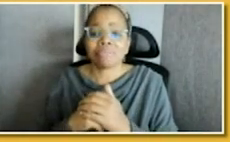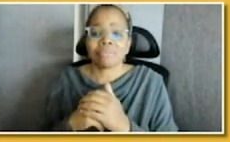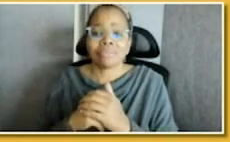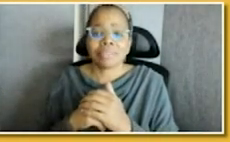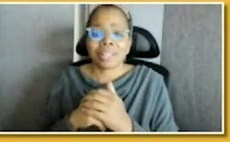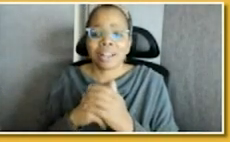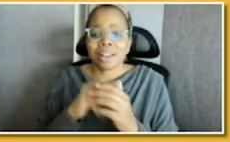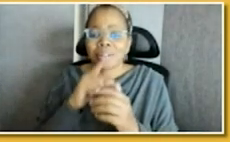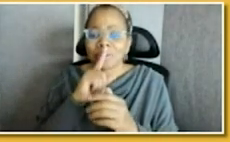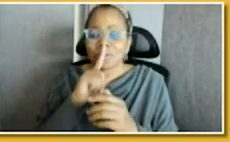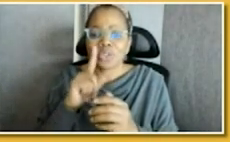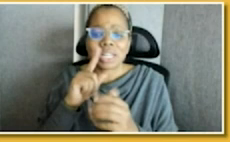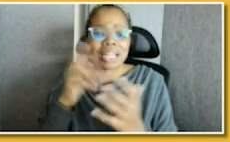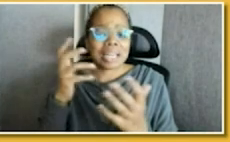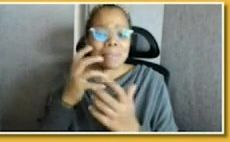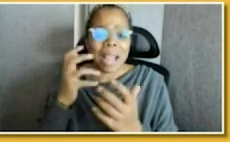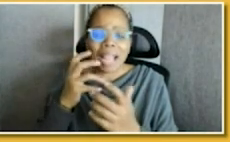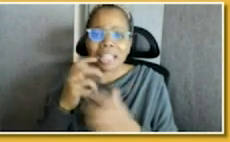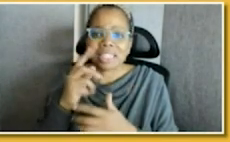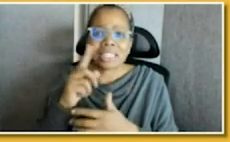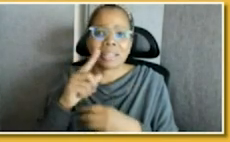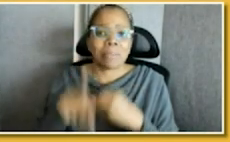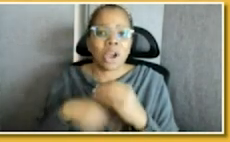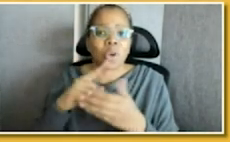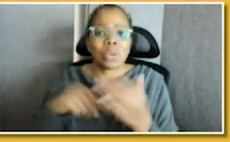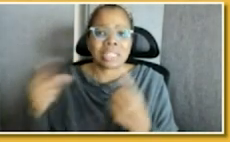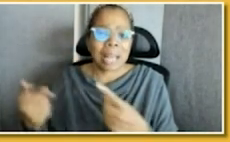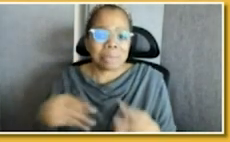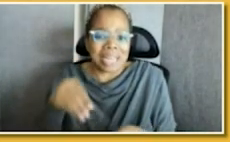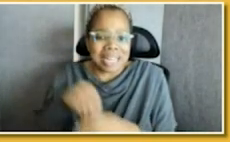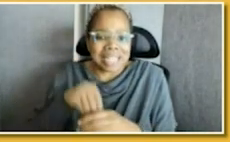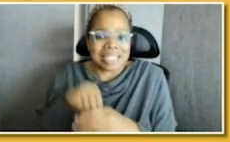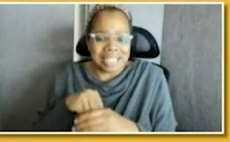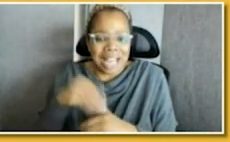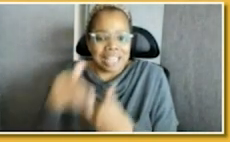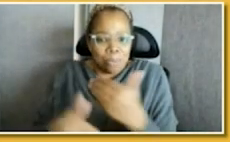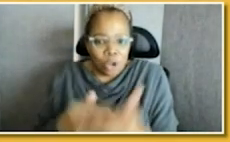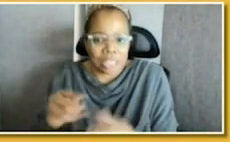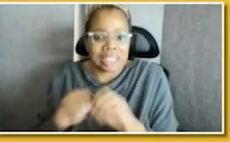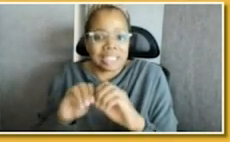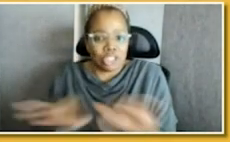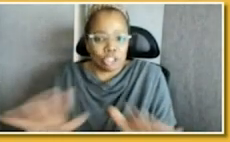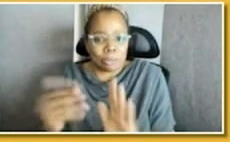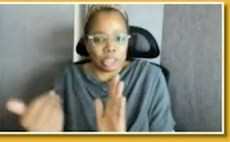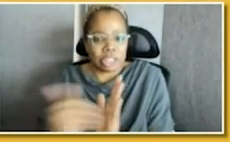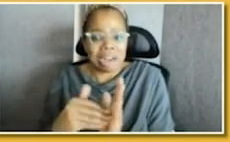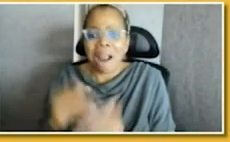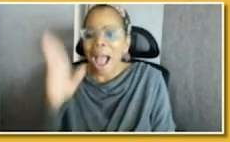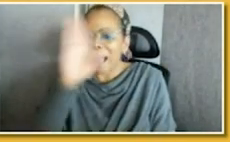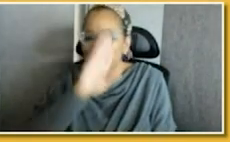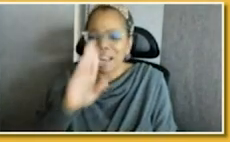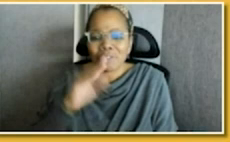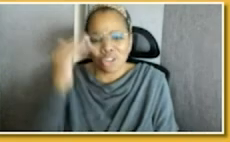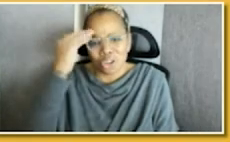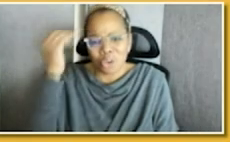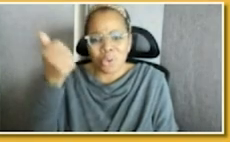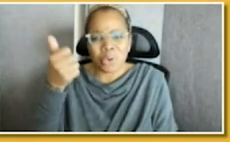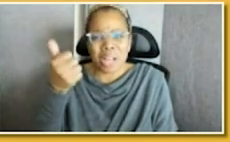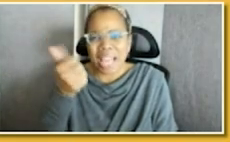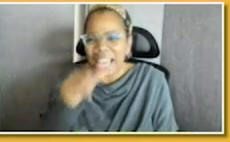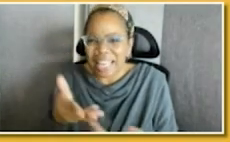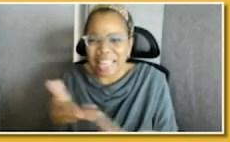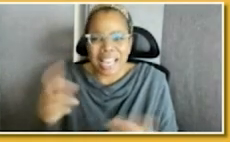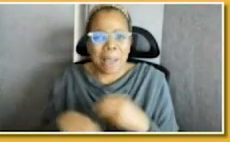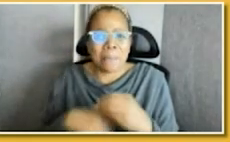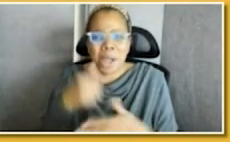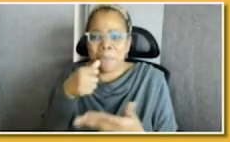on inside of a processing and distribution center. I never knew anything about mail until I